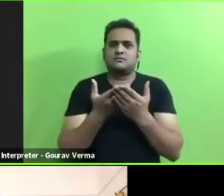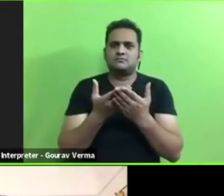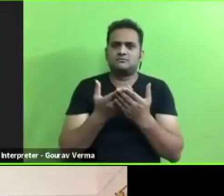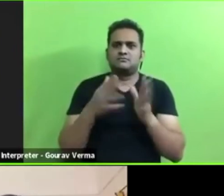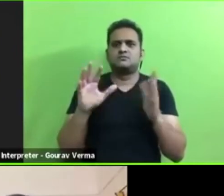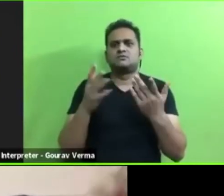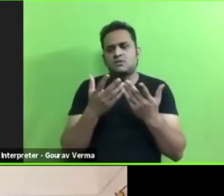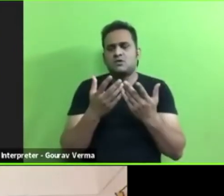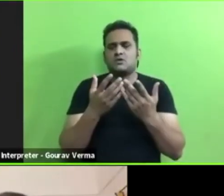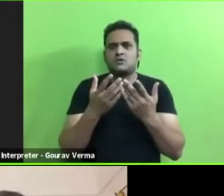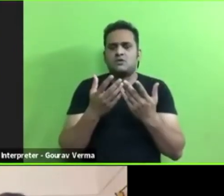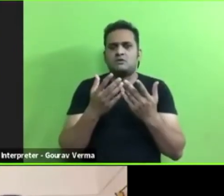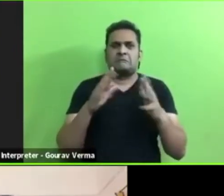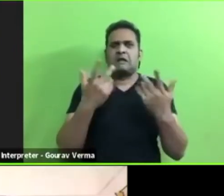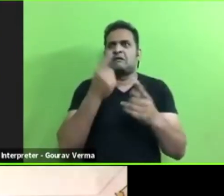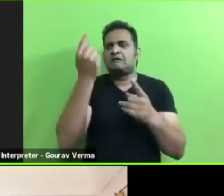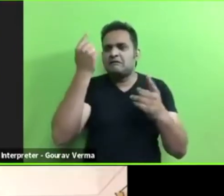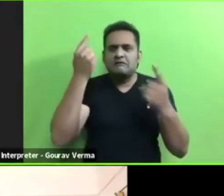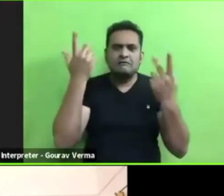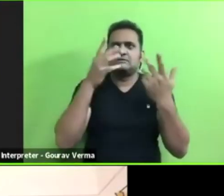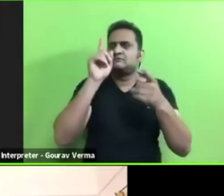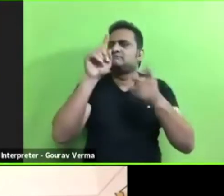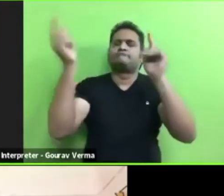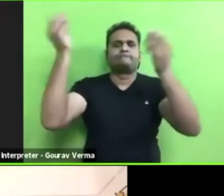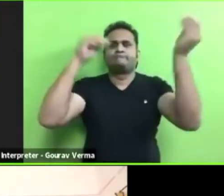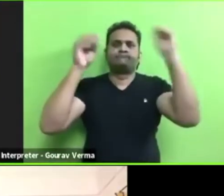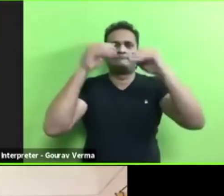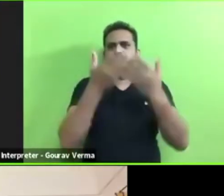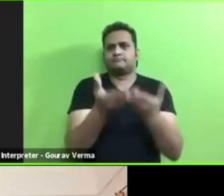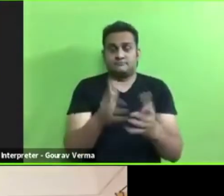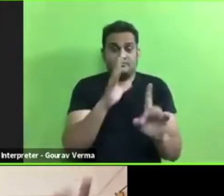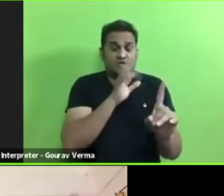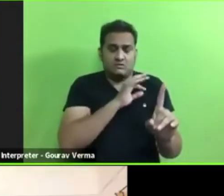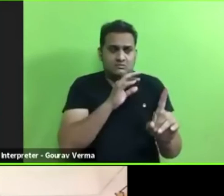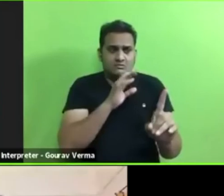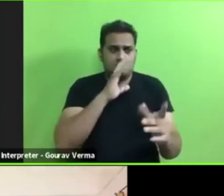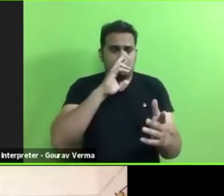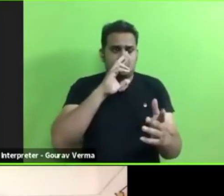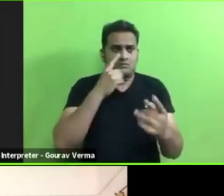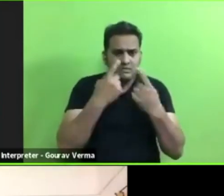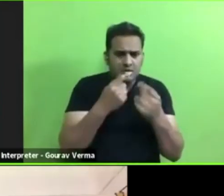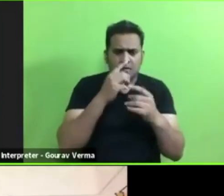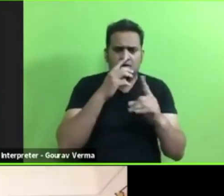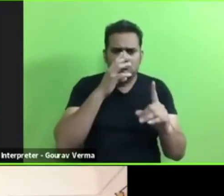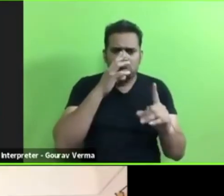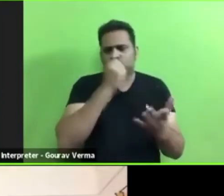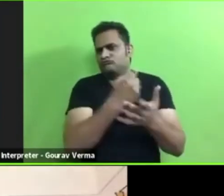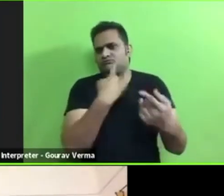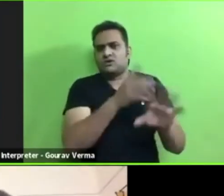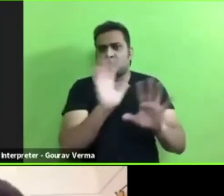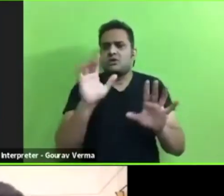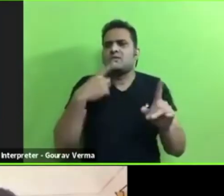treatises, out of some past nostalgia, right? That's right. Now, I'm not judging, I'm not even judging it at this point. I'm just making an